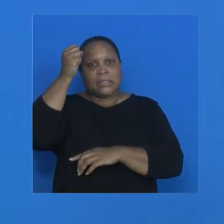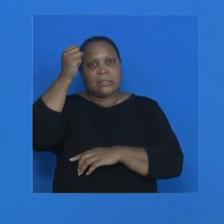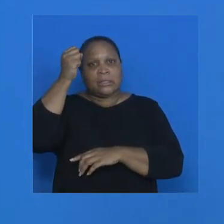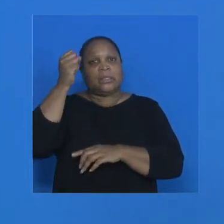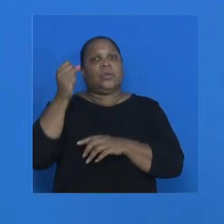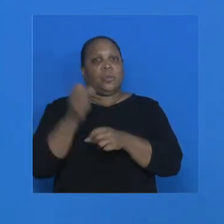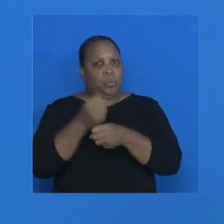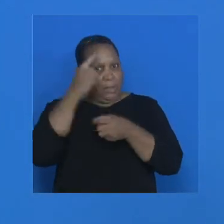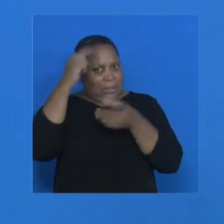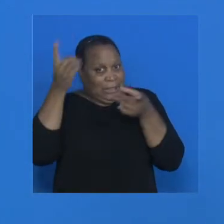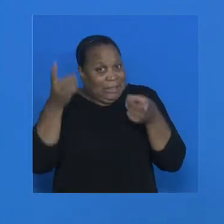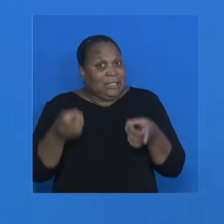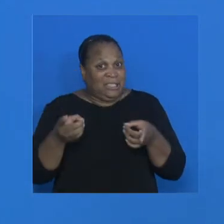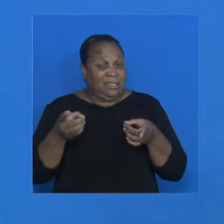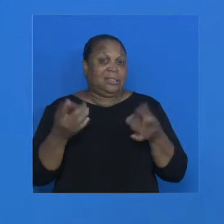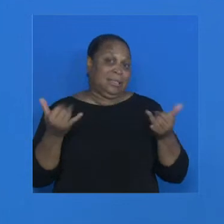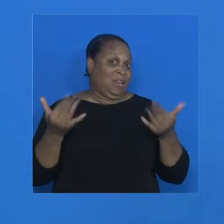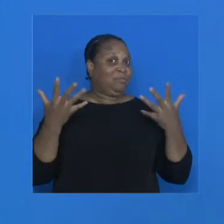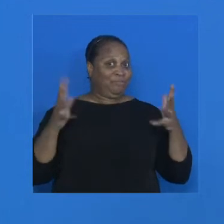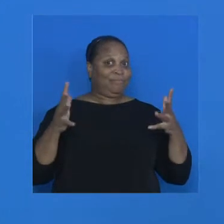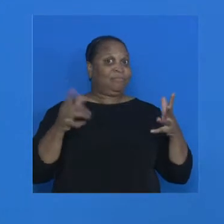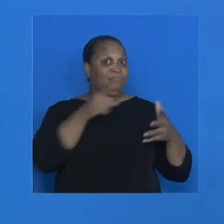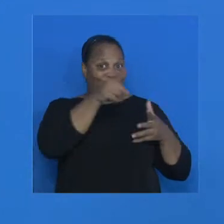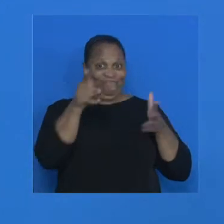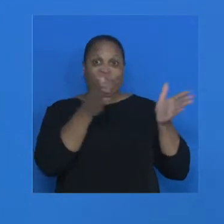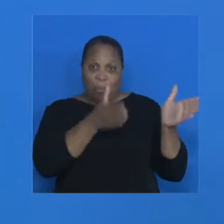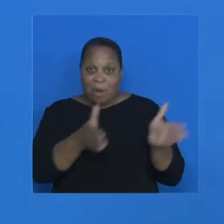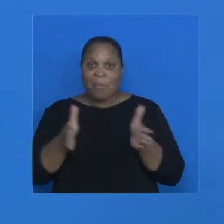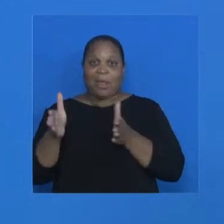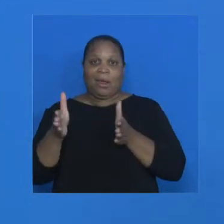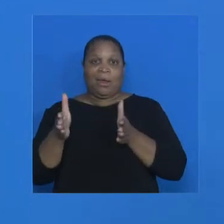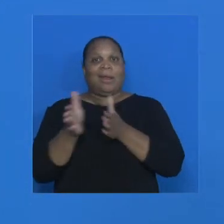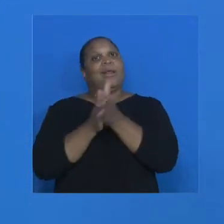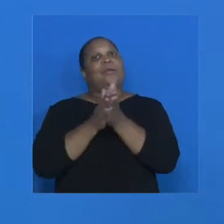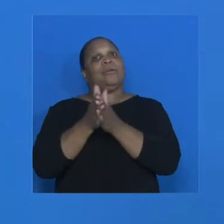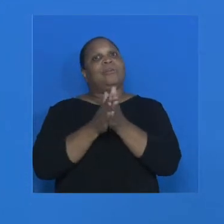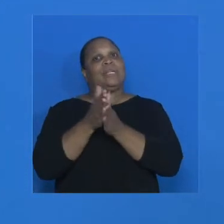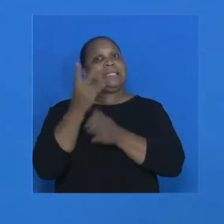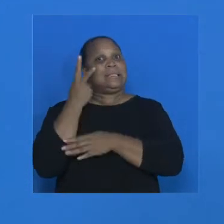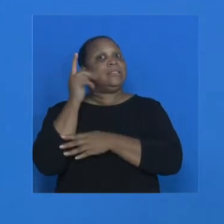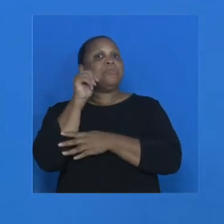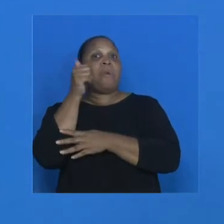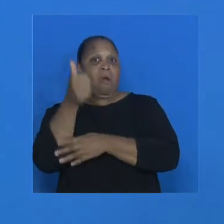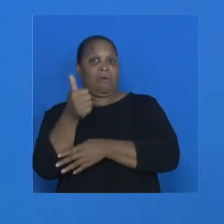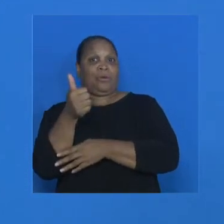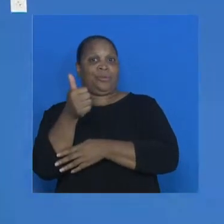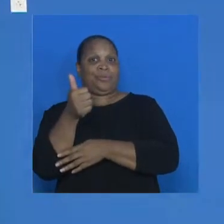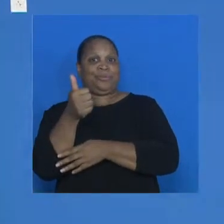decisions. So with that, I'll say get prepared, and we look forward to talking to you tomorrow.